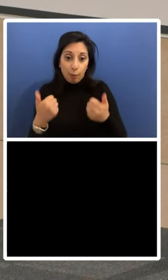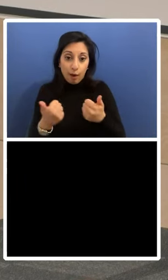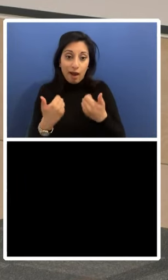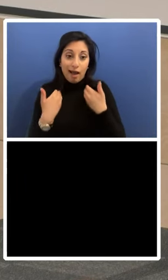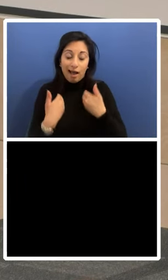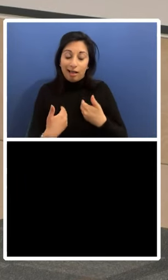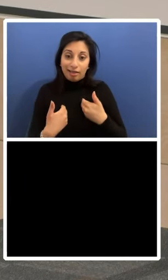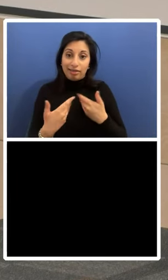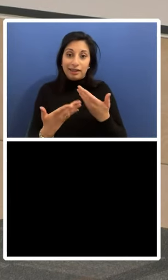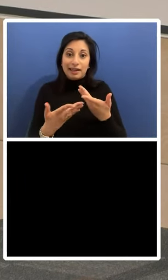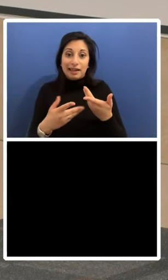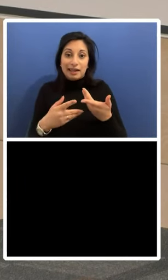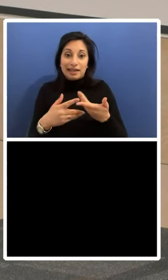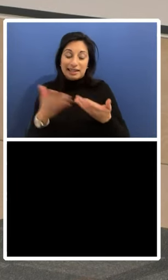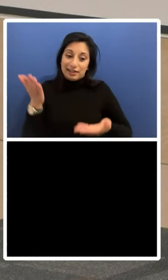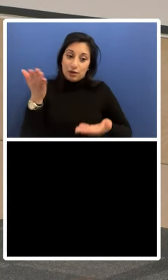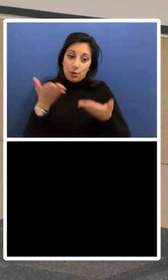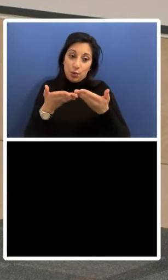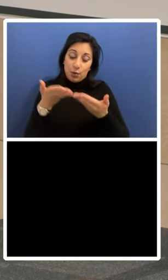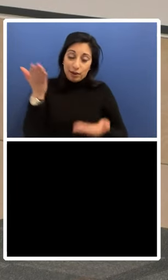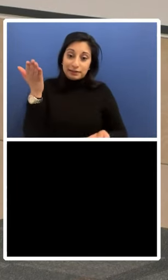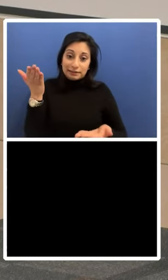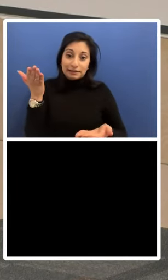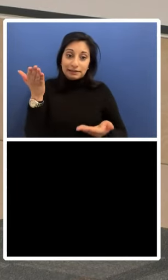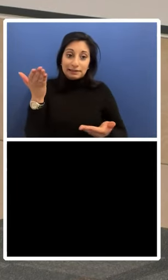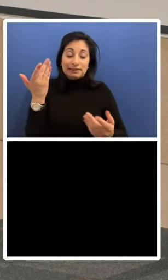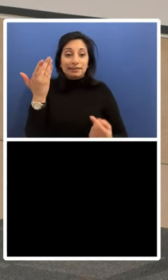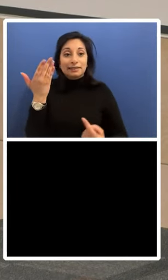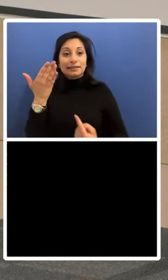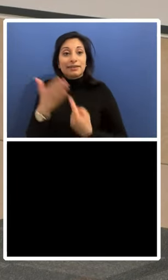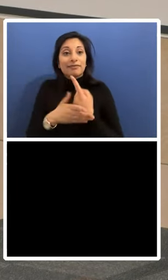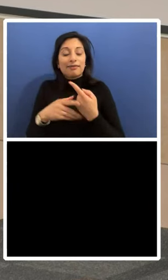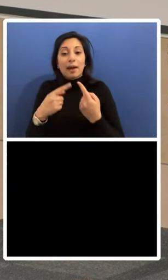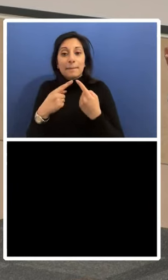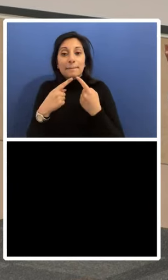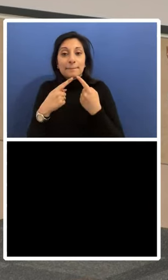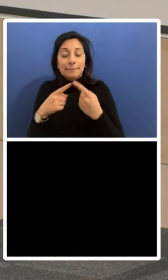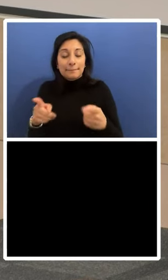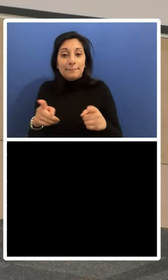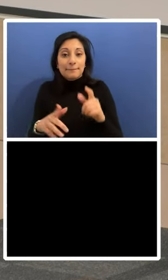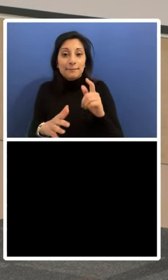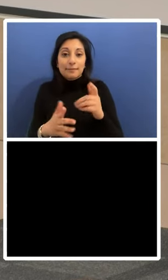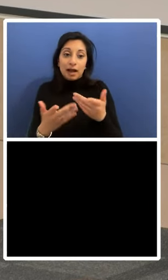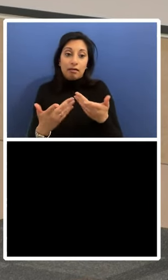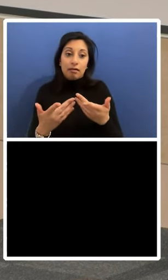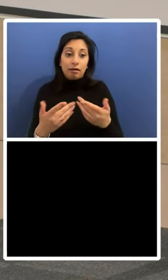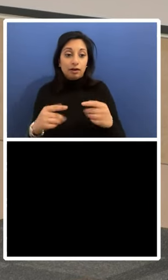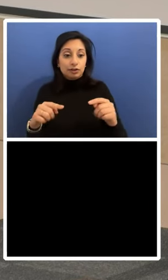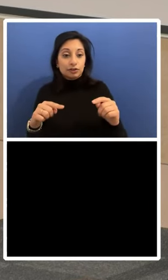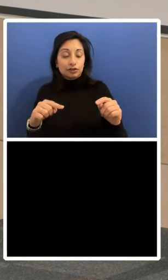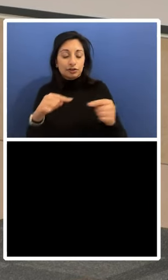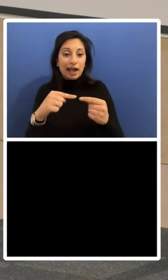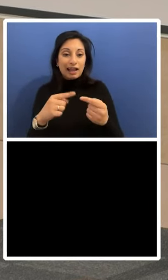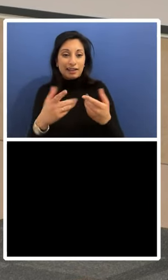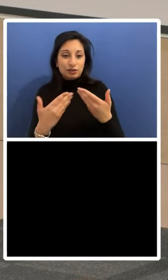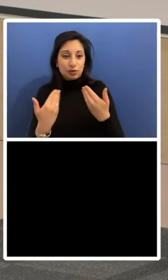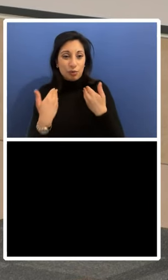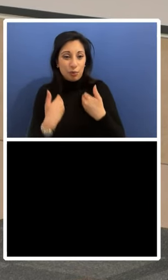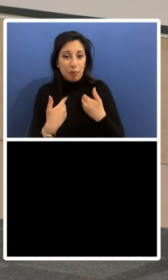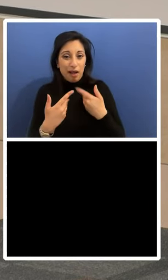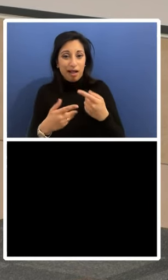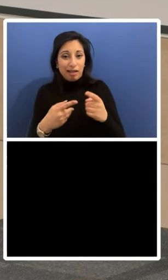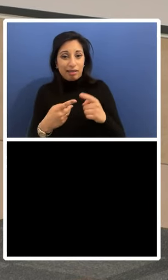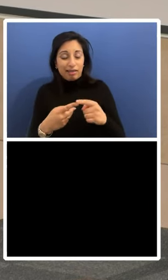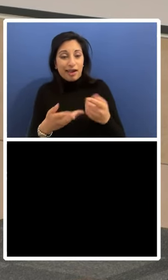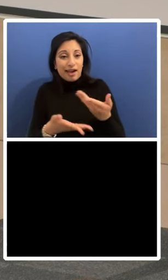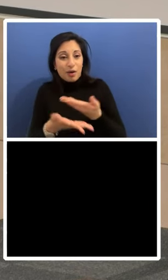the 13th of May, which will be showcasing some of the recent work around the challenges of wealth and inequality. And hopefully Gary and Bex will be able to come to